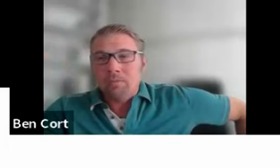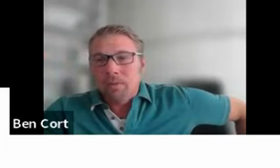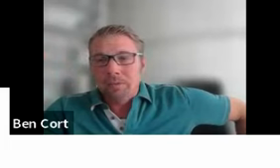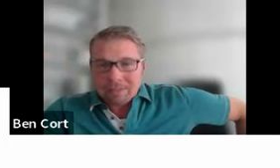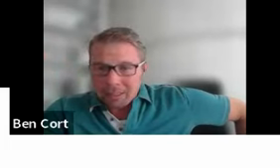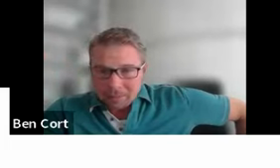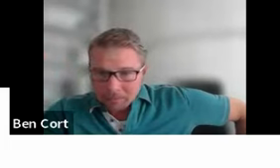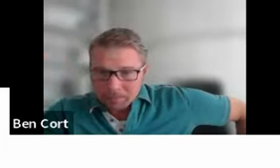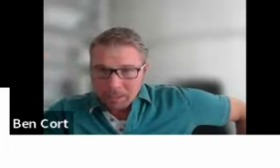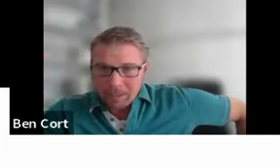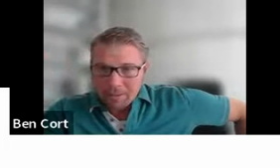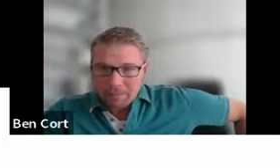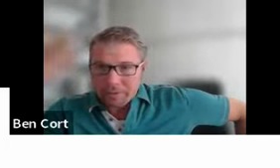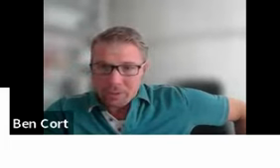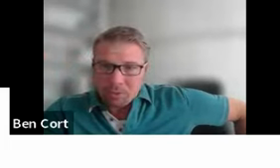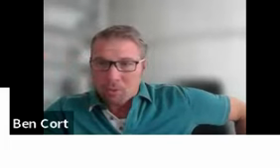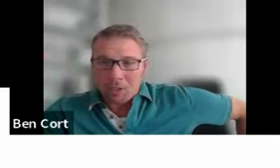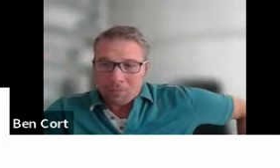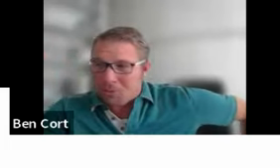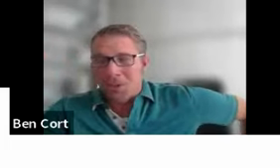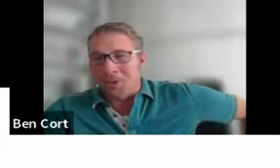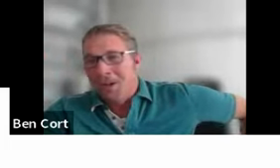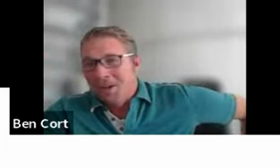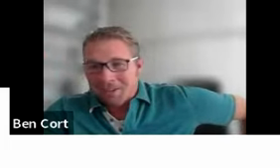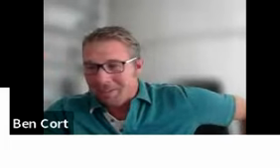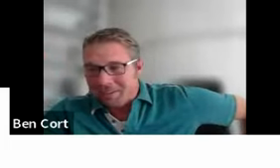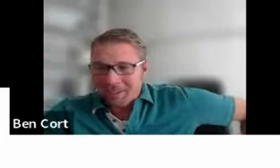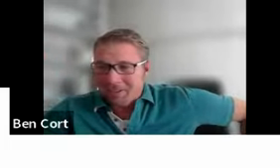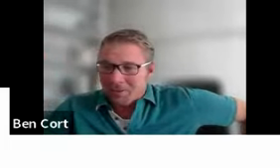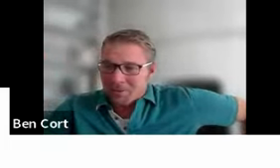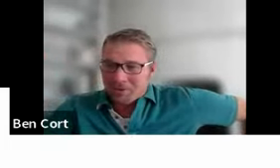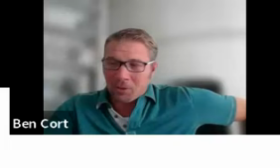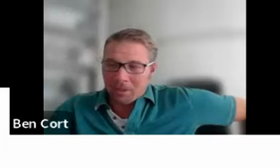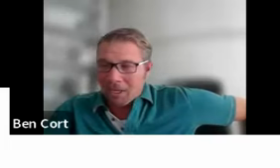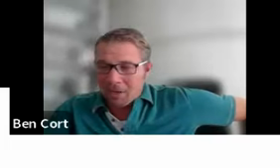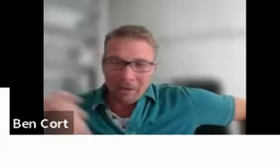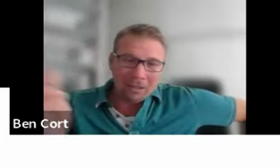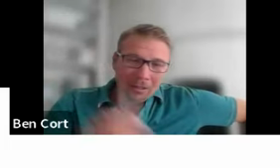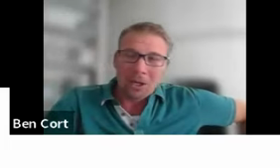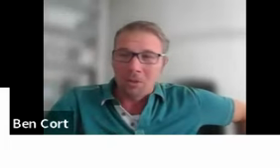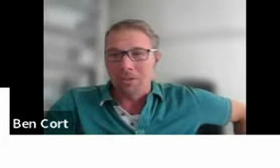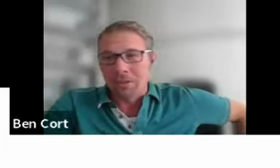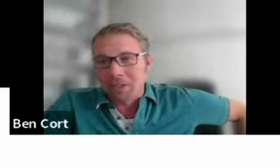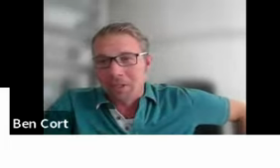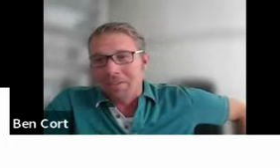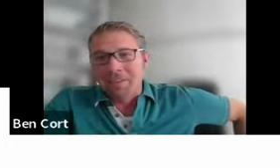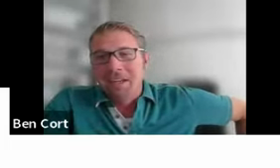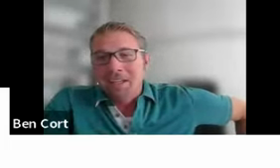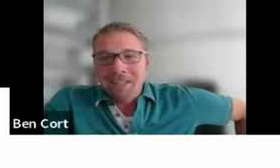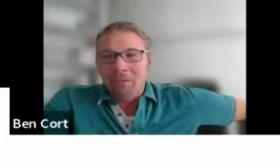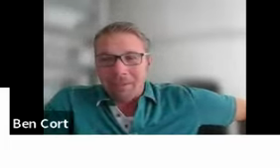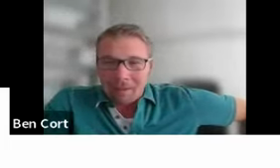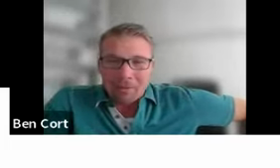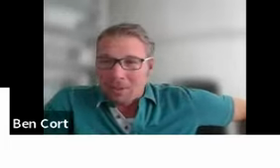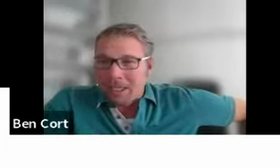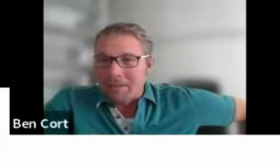money, you can fix anything. I can send you to programs where I send the guys who start in the NFL and the coaches and their kids, and